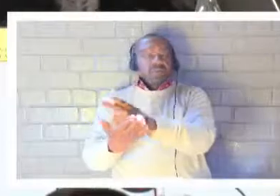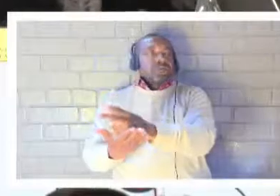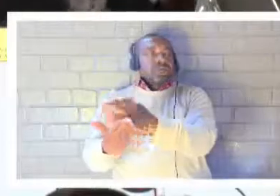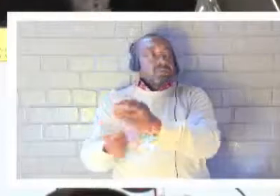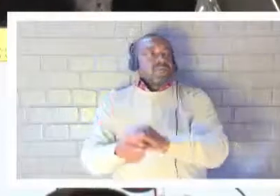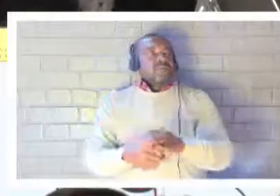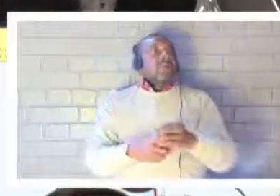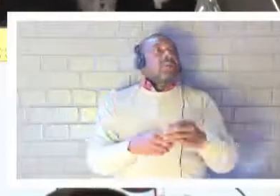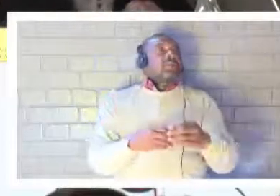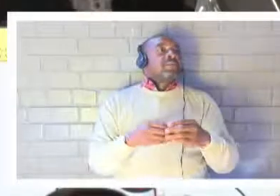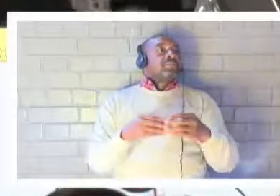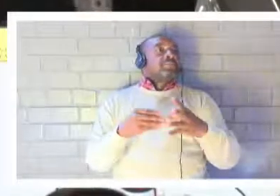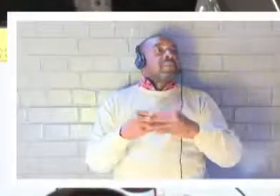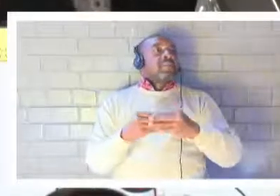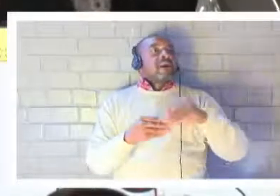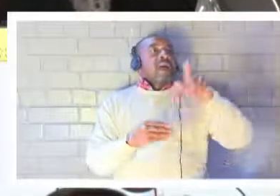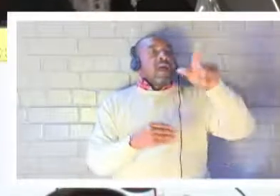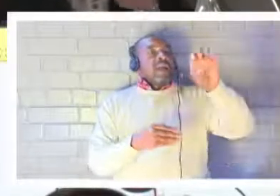Member Letsia.